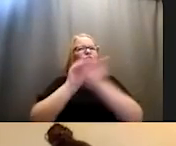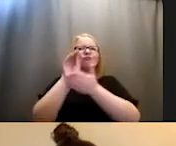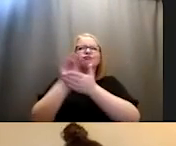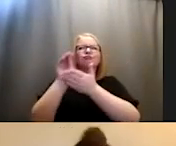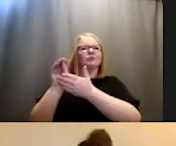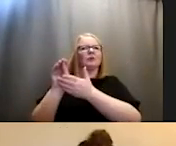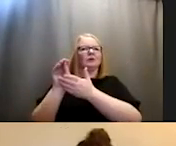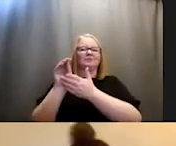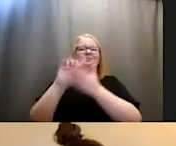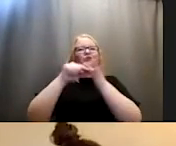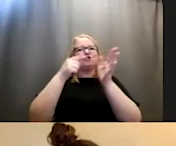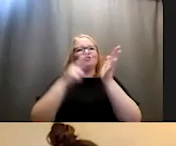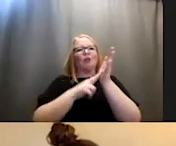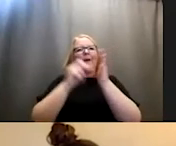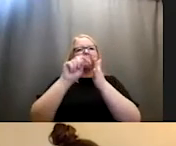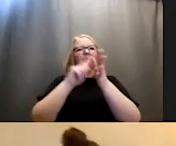Jan Parker.